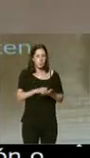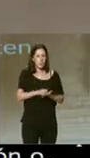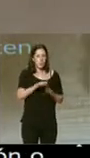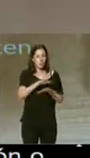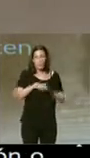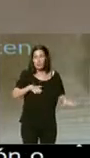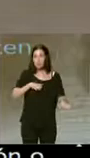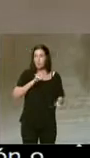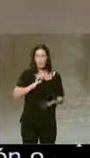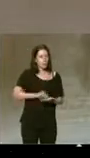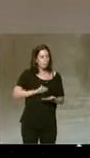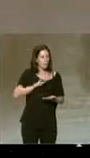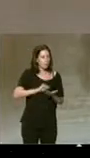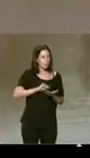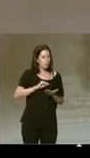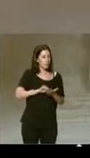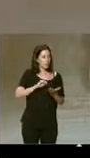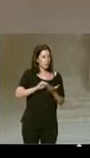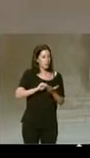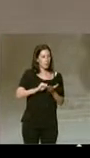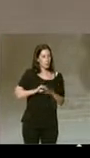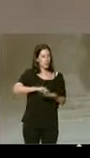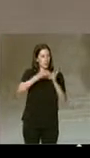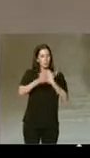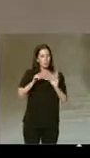because in many situations